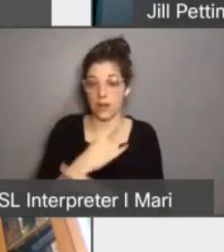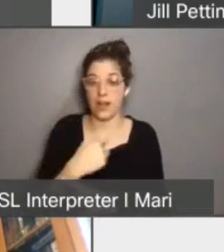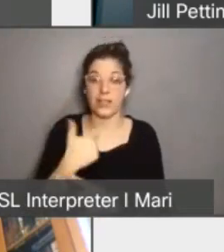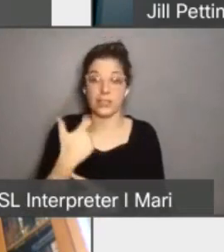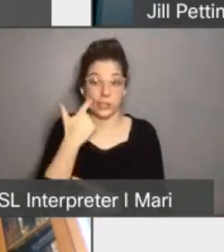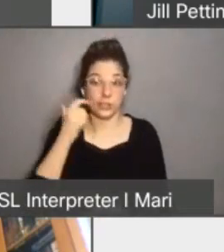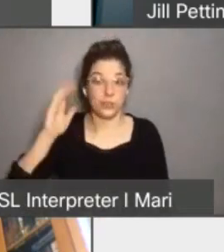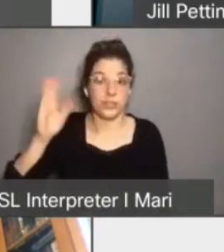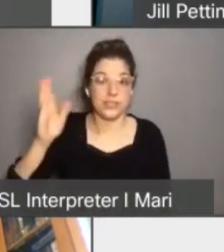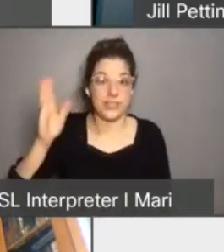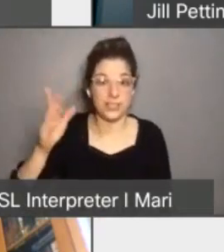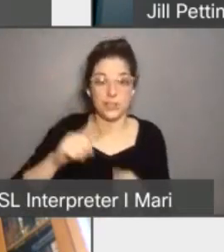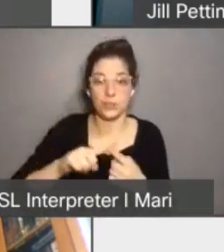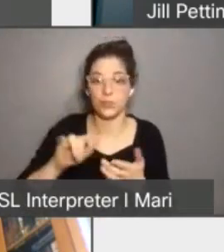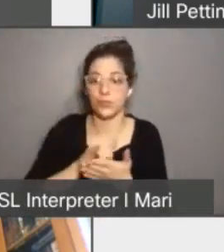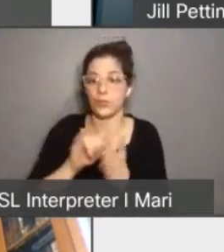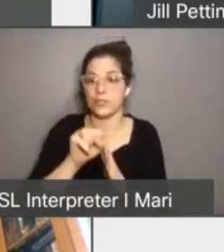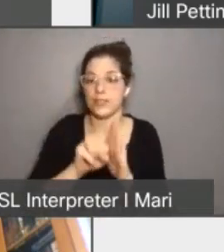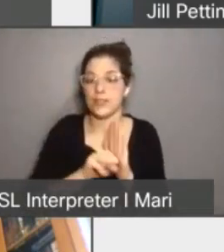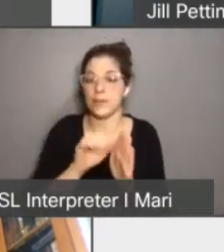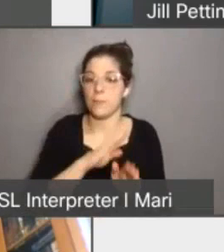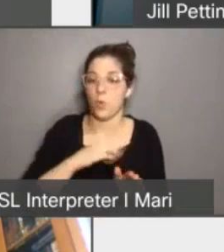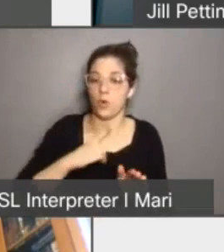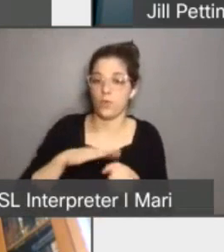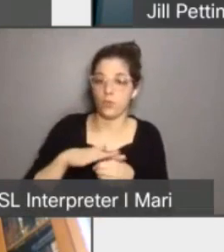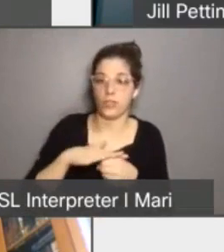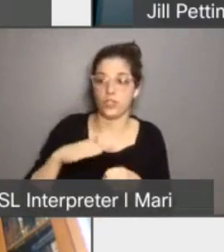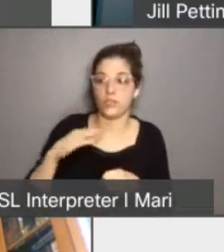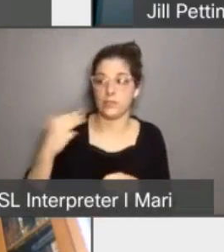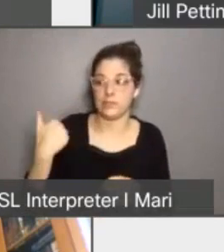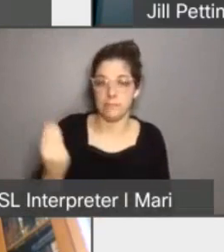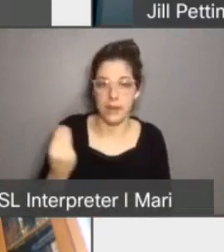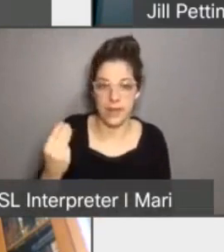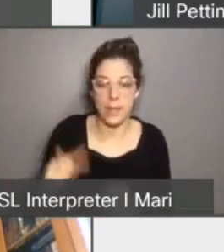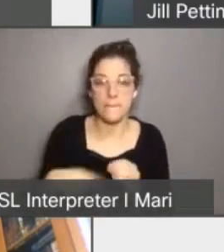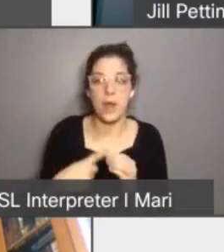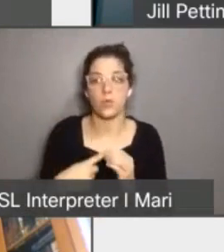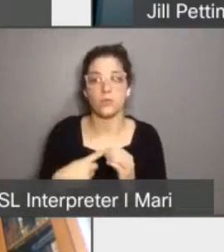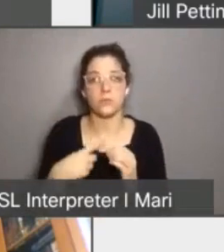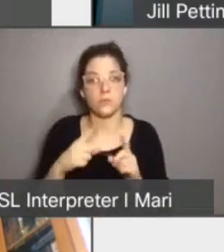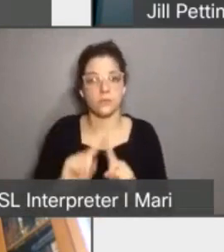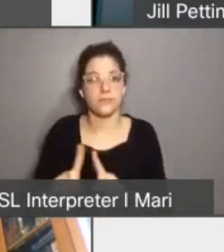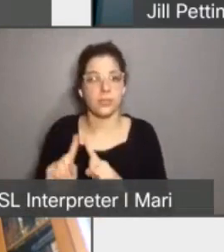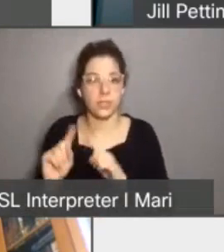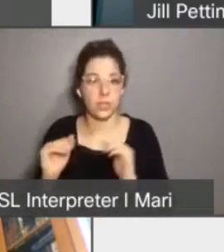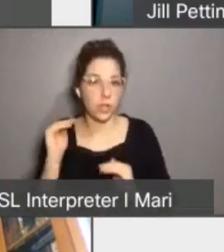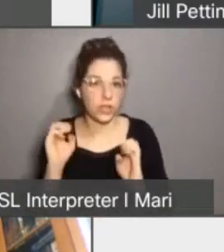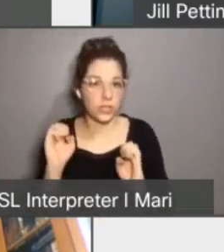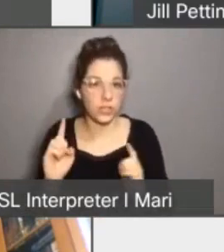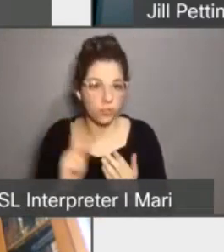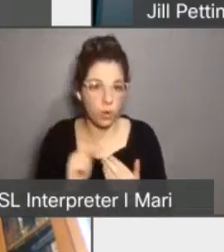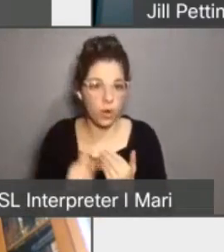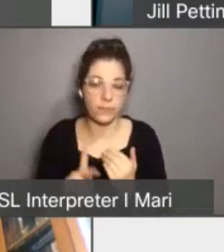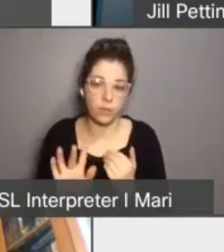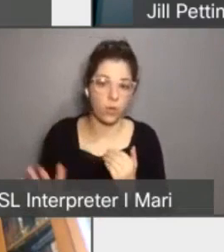did a presentation to the New York State Board of Regents on Monday about the various adult education programs across